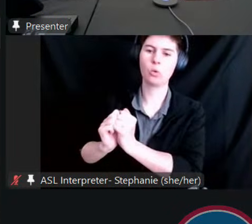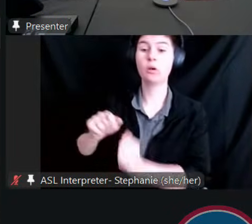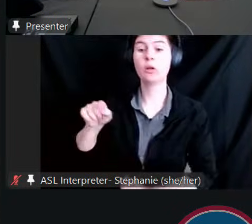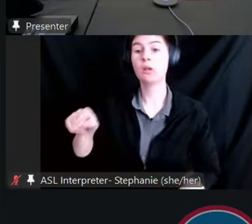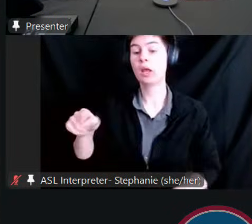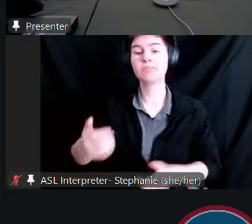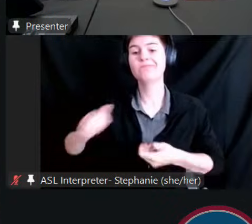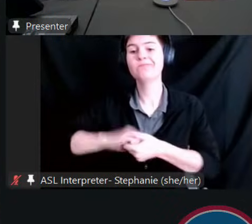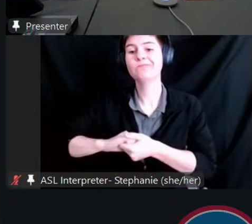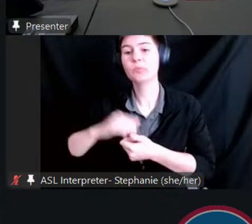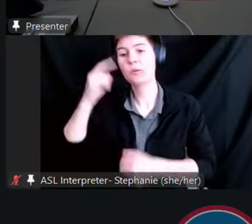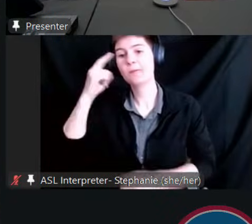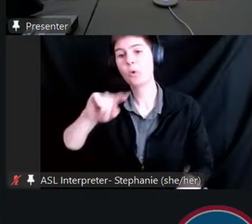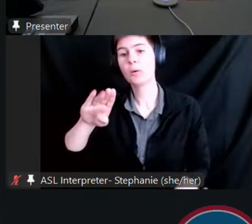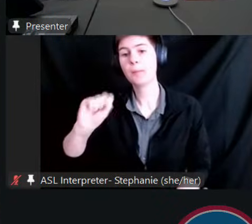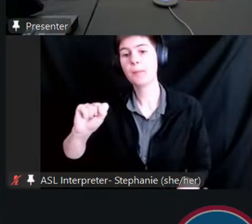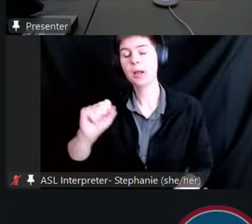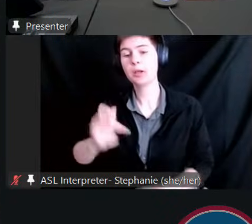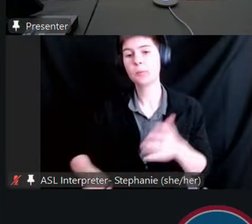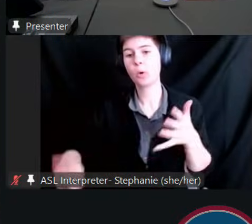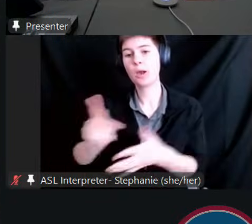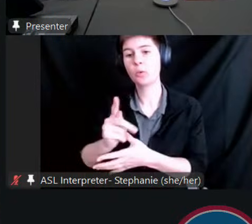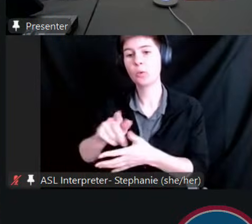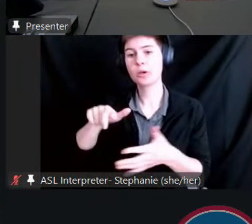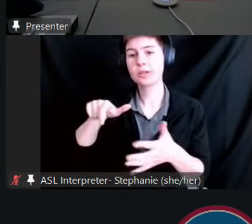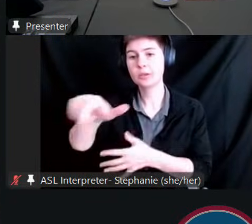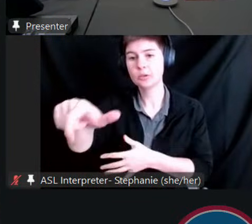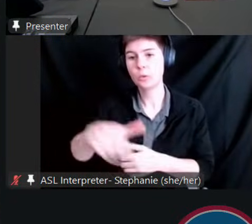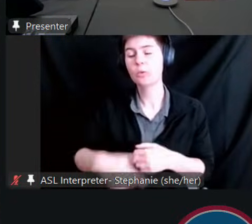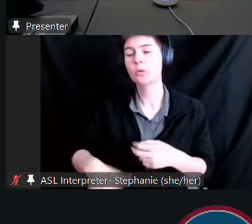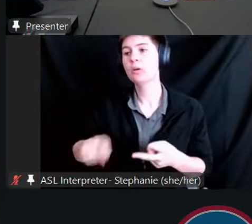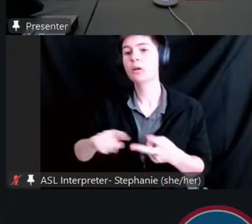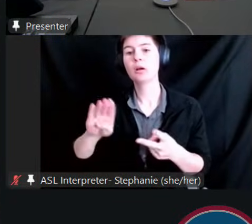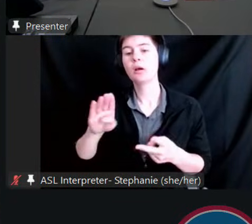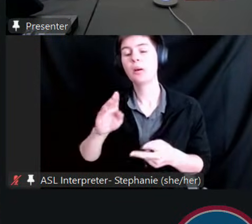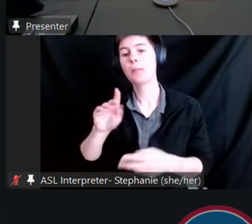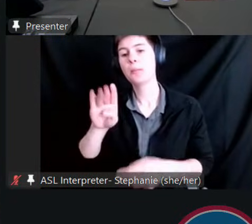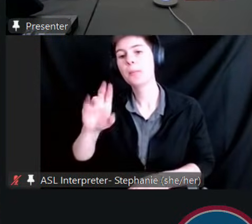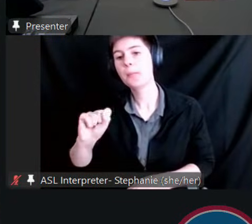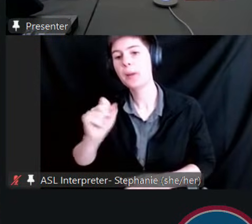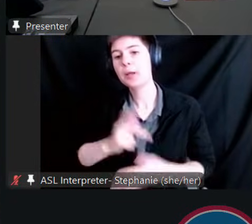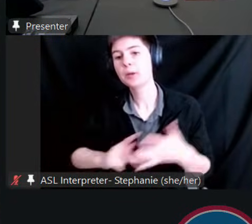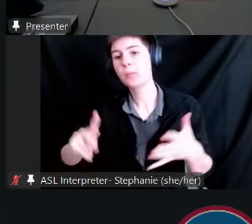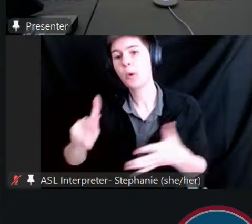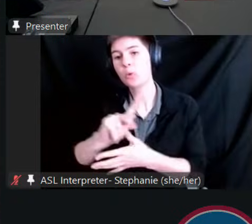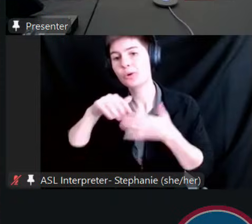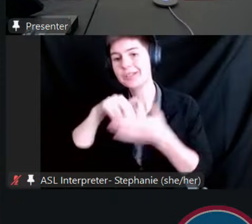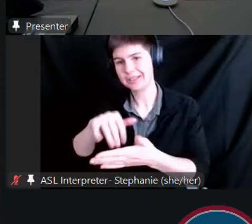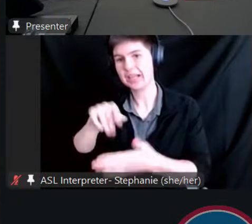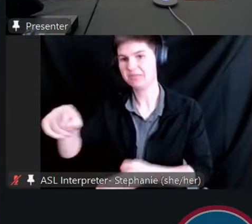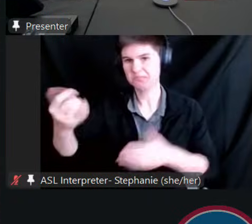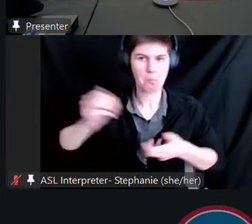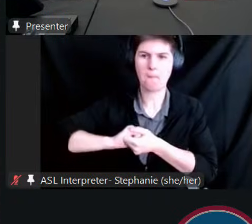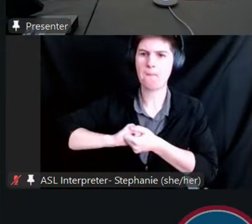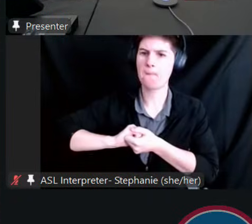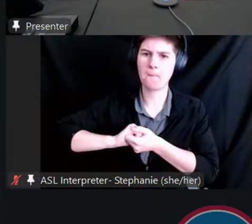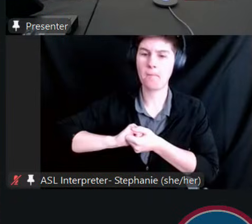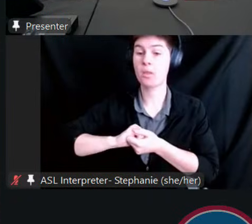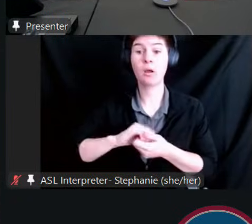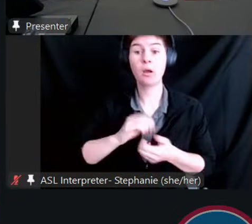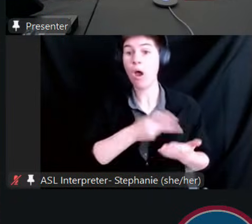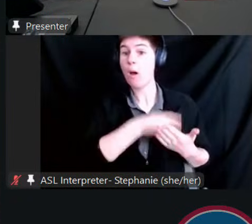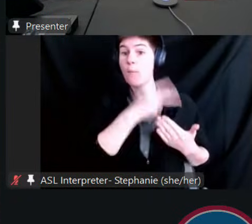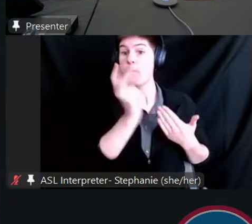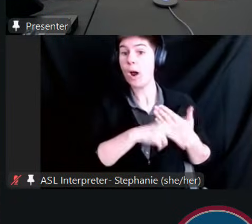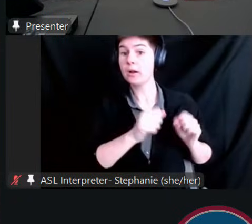zones and the bus priority corridor study. So like when we come, with projects, that's who we work with directly,